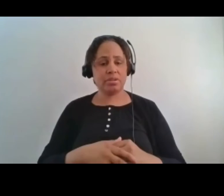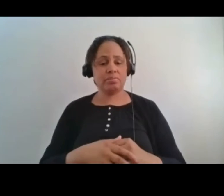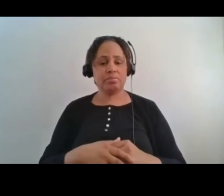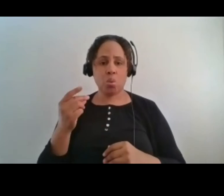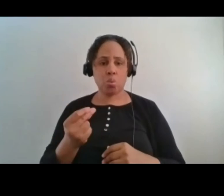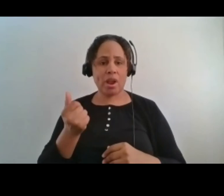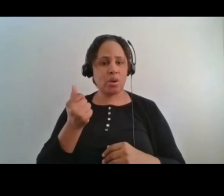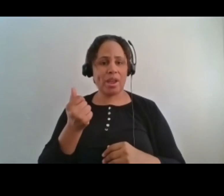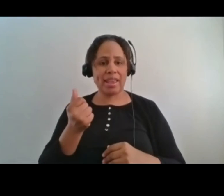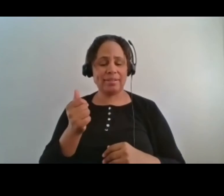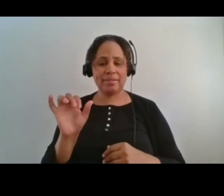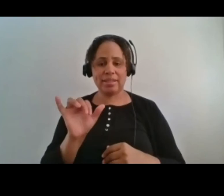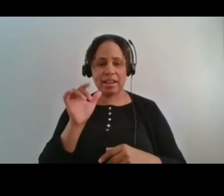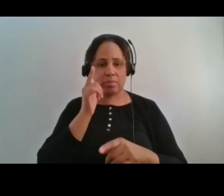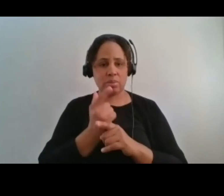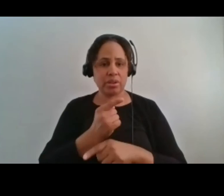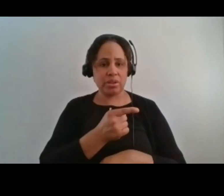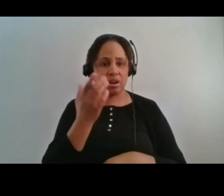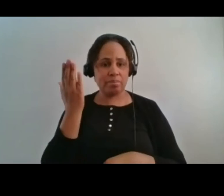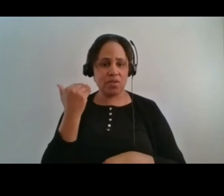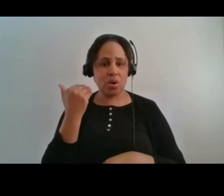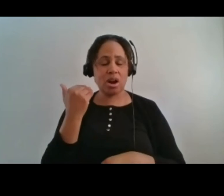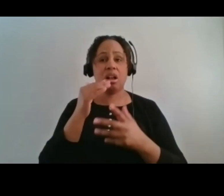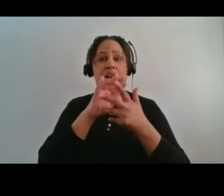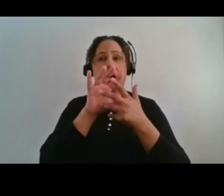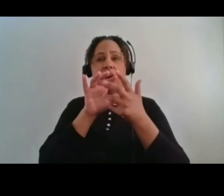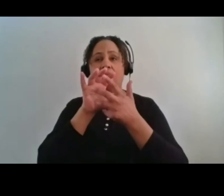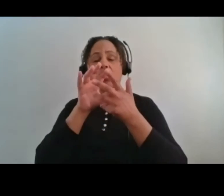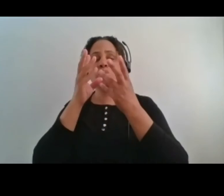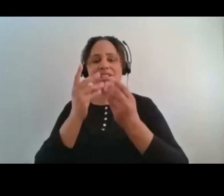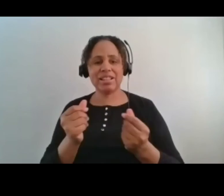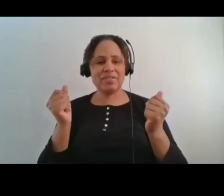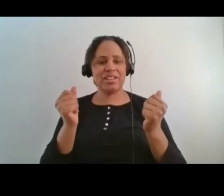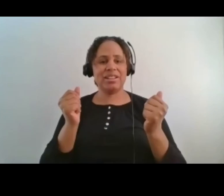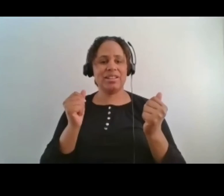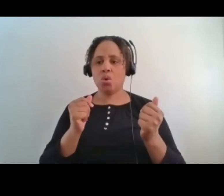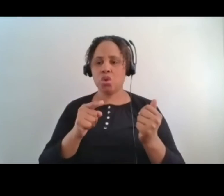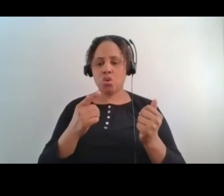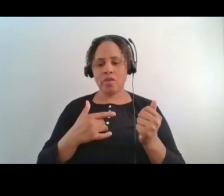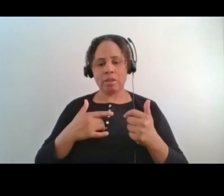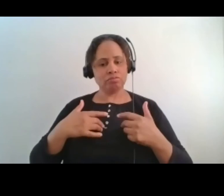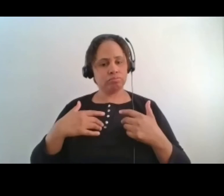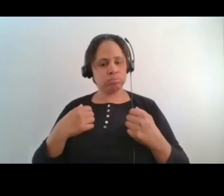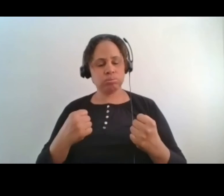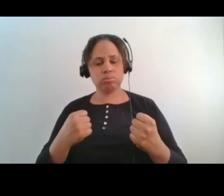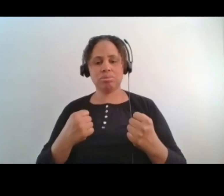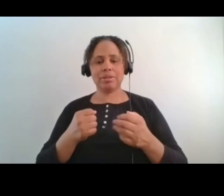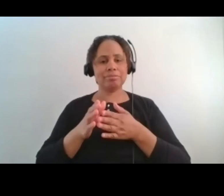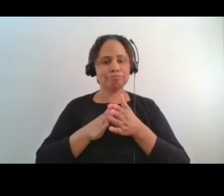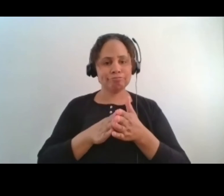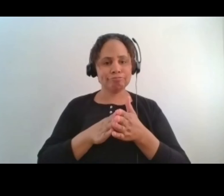before, that the fog was lifted, you had a lot of energy, and you were able to